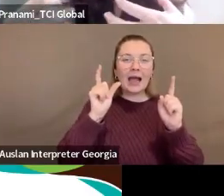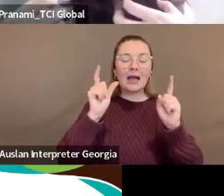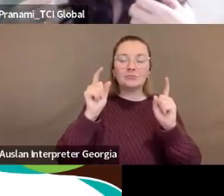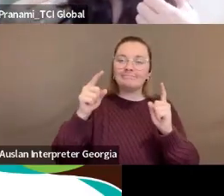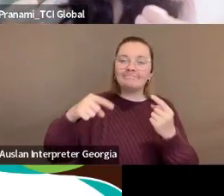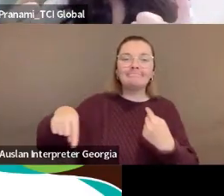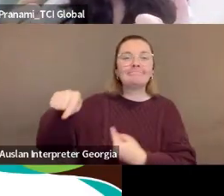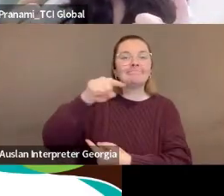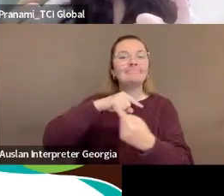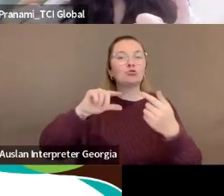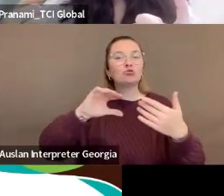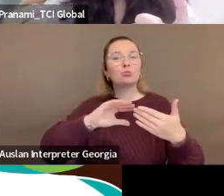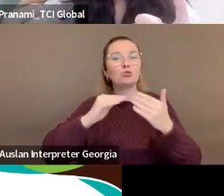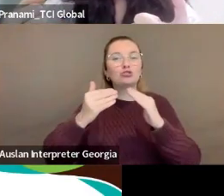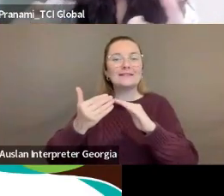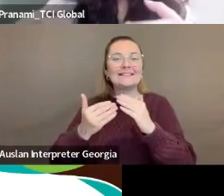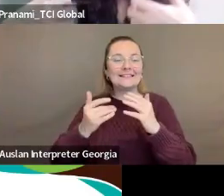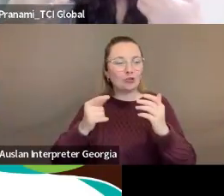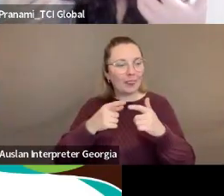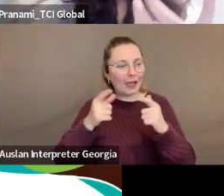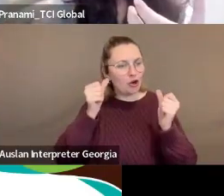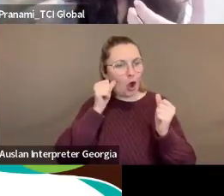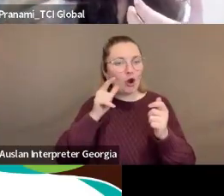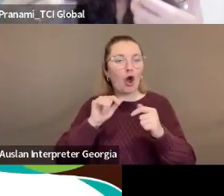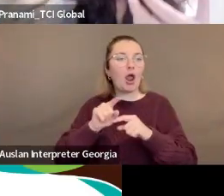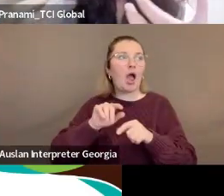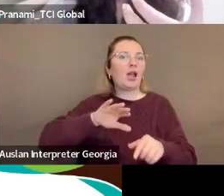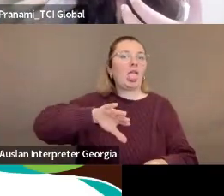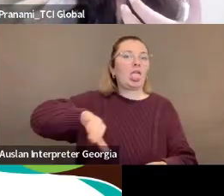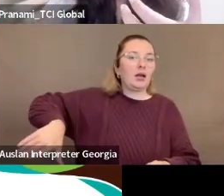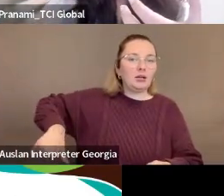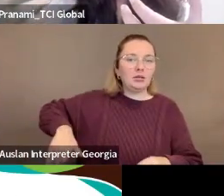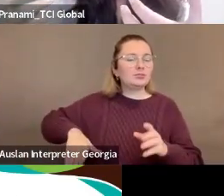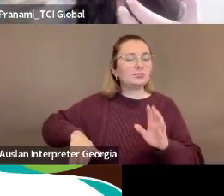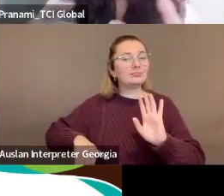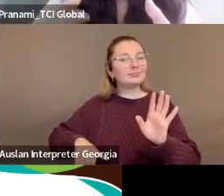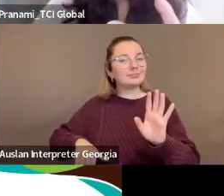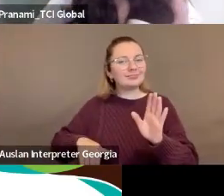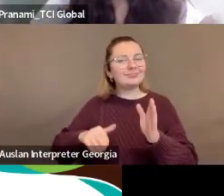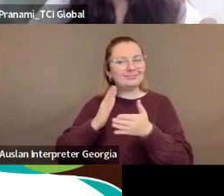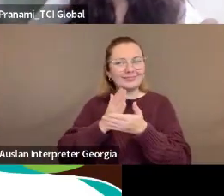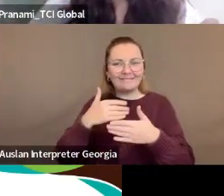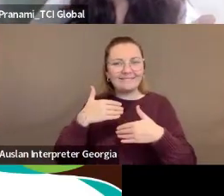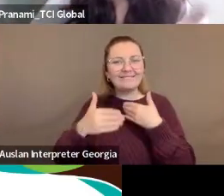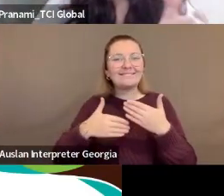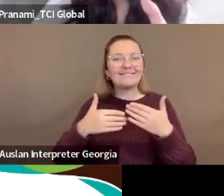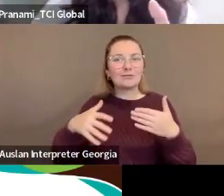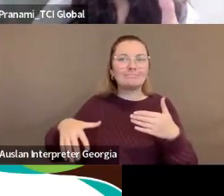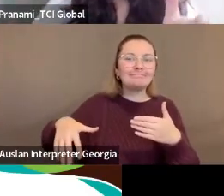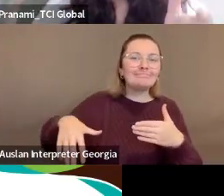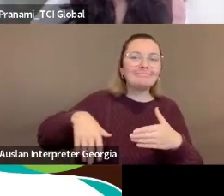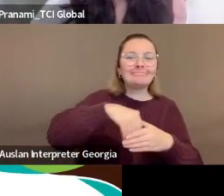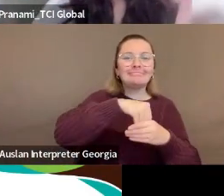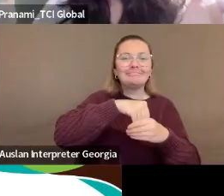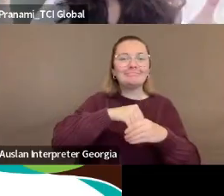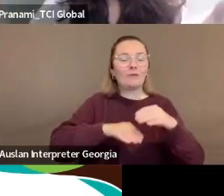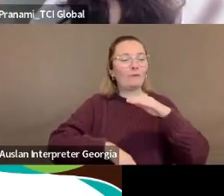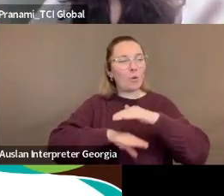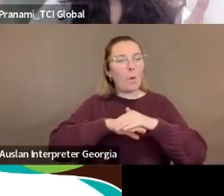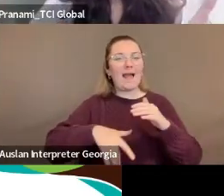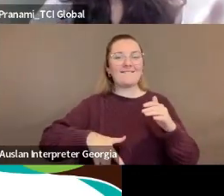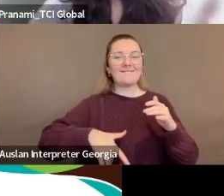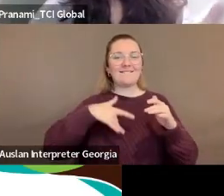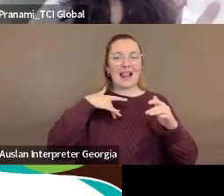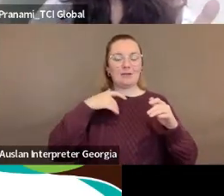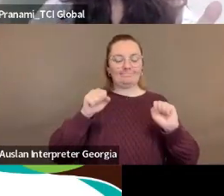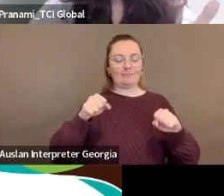so that we're not othered, so that there are actual initiatives that allow us to participate fully and feel a